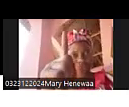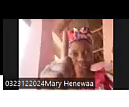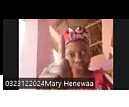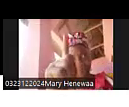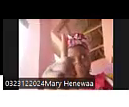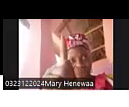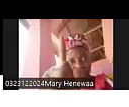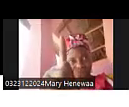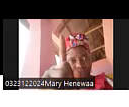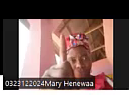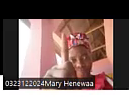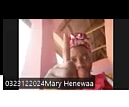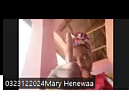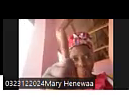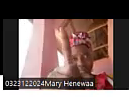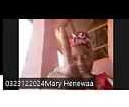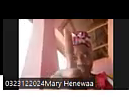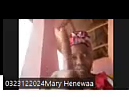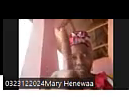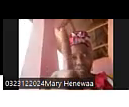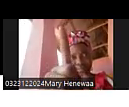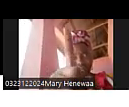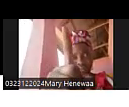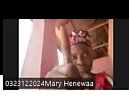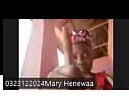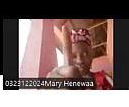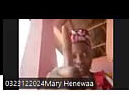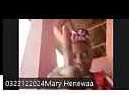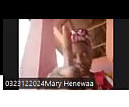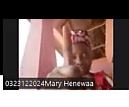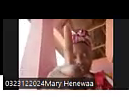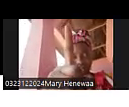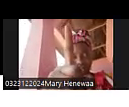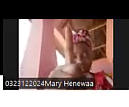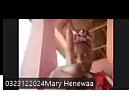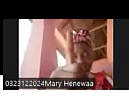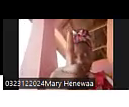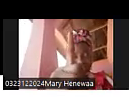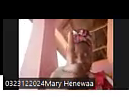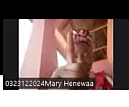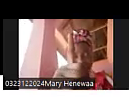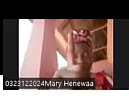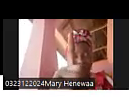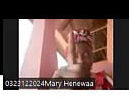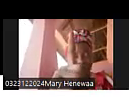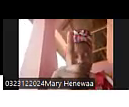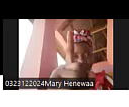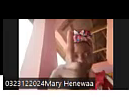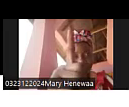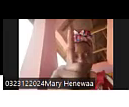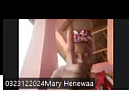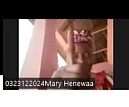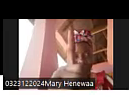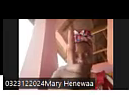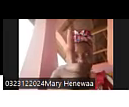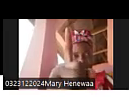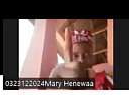I can see some people are very good. They are able to spell most of them.